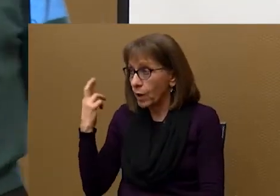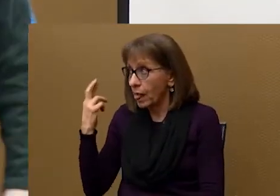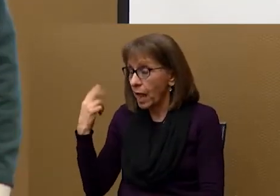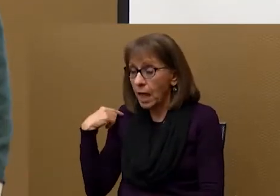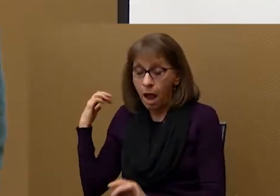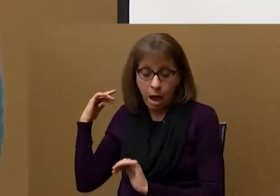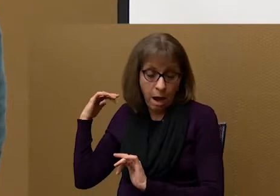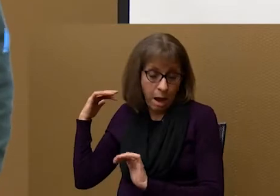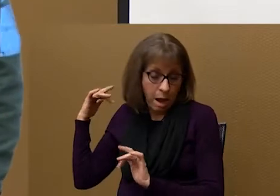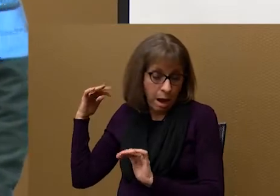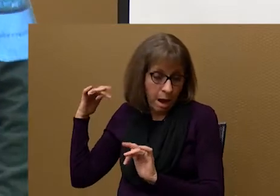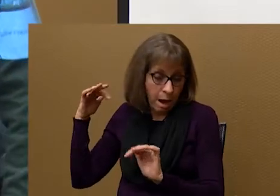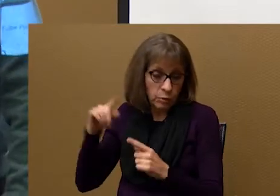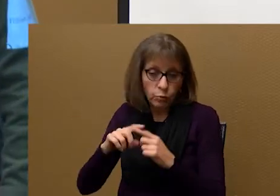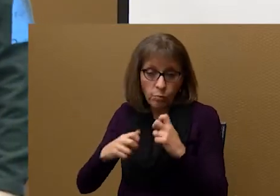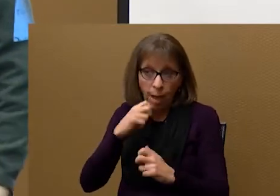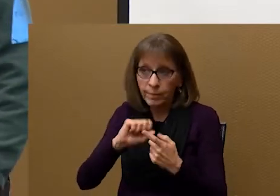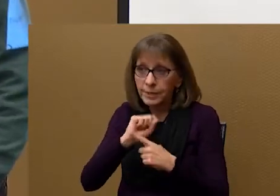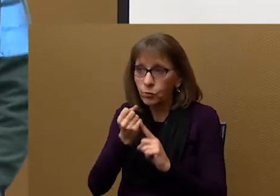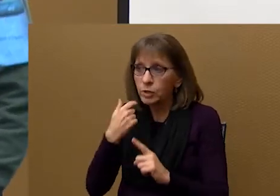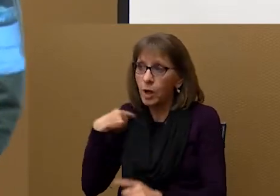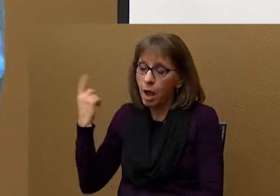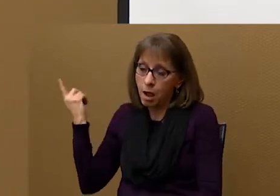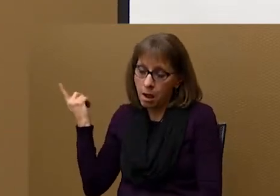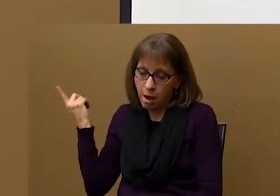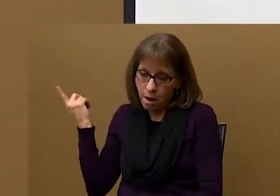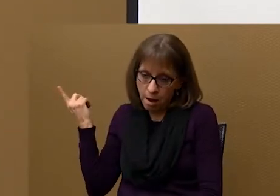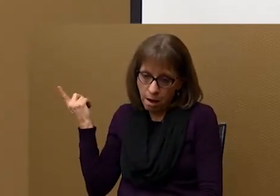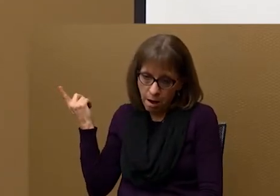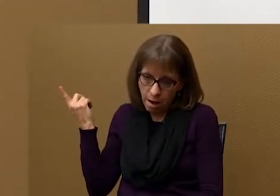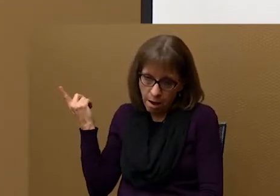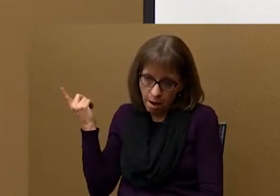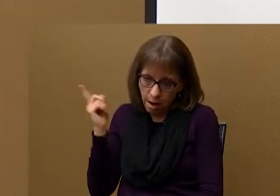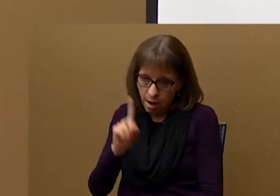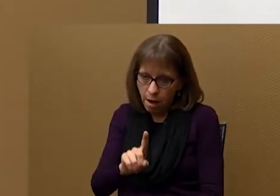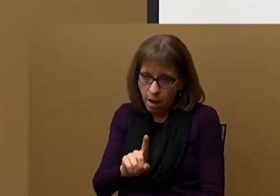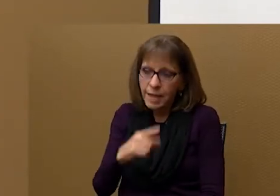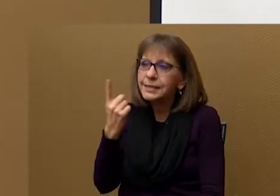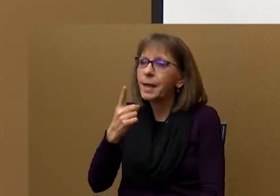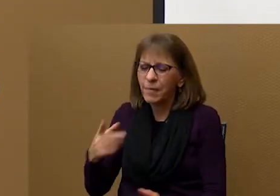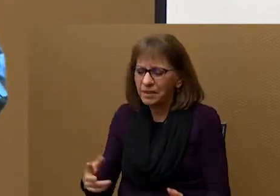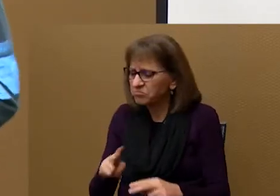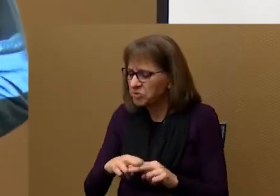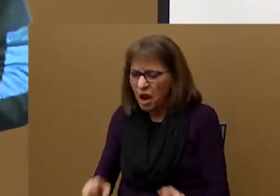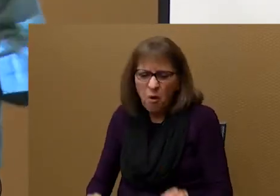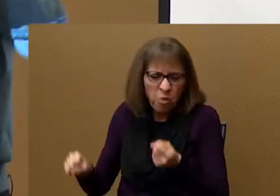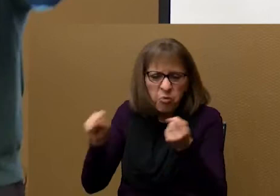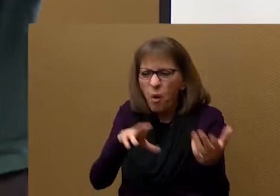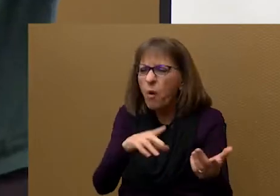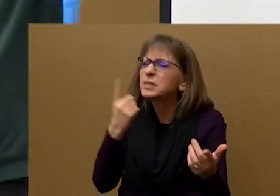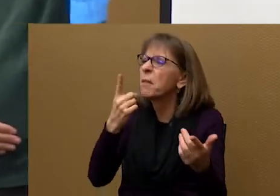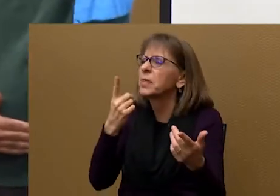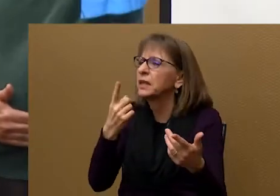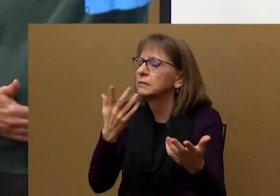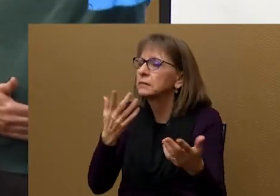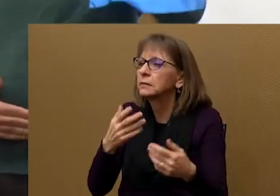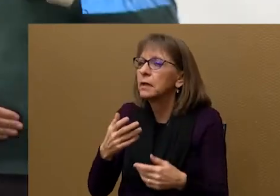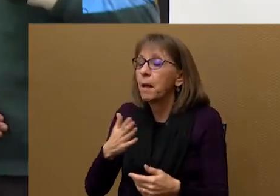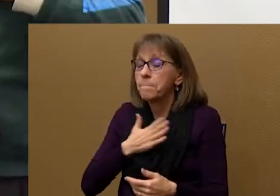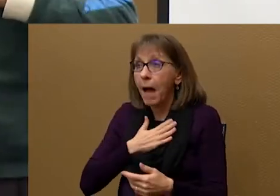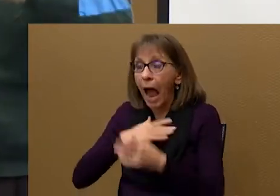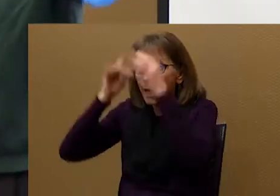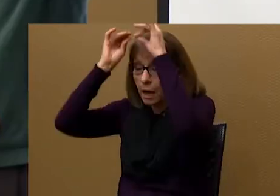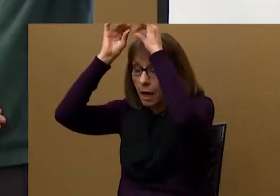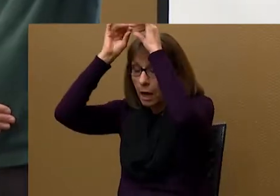to any kind of problem situation, I'm walking into a situation, somebody's throwing a chair or something else. My self-talk,